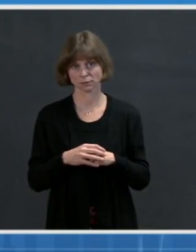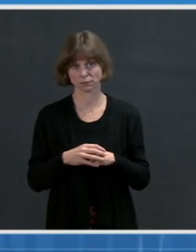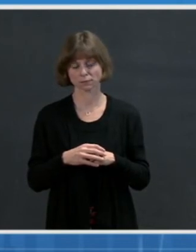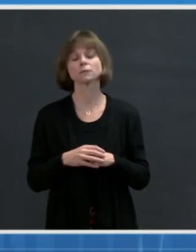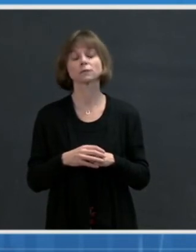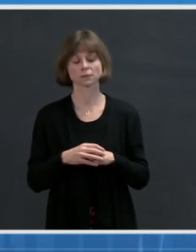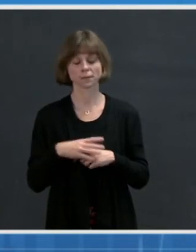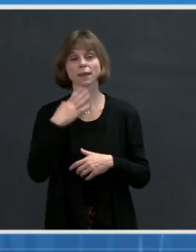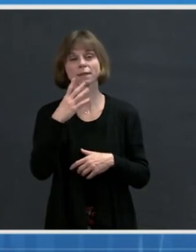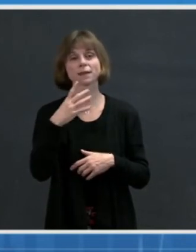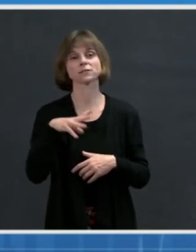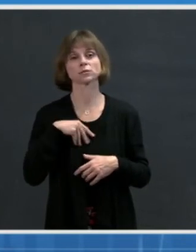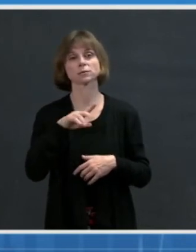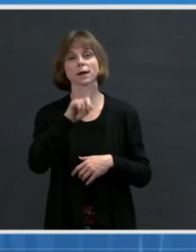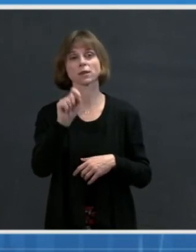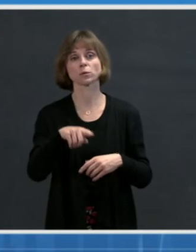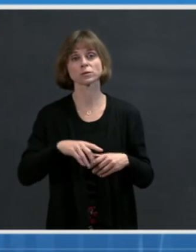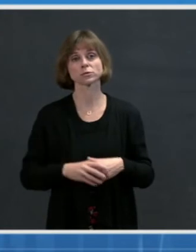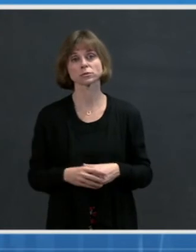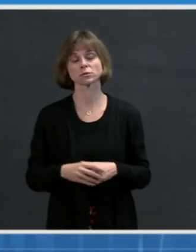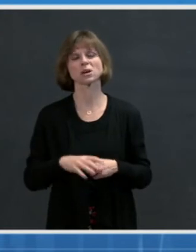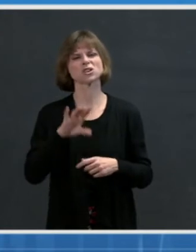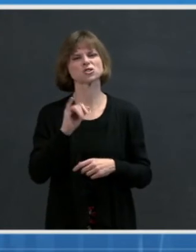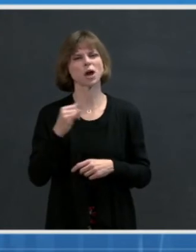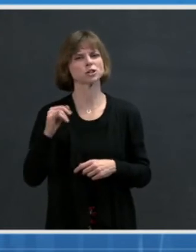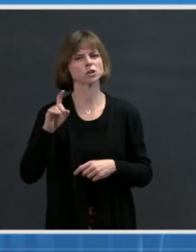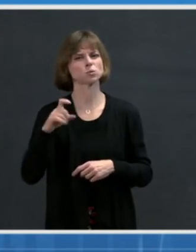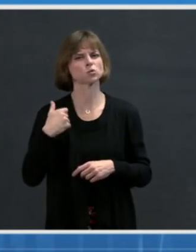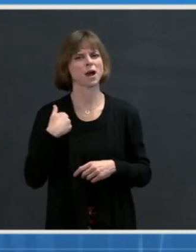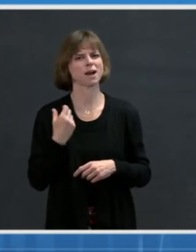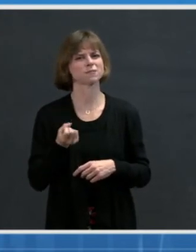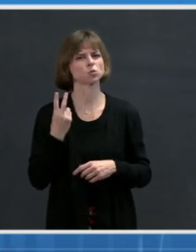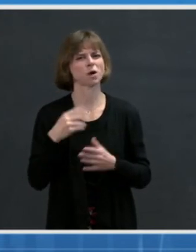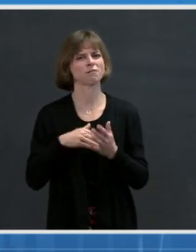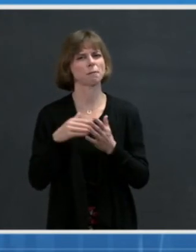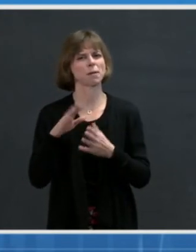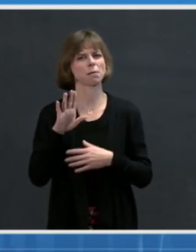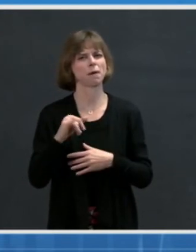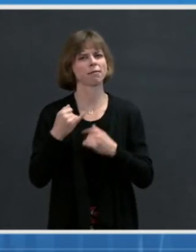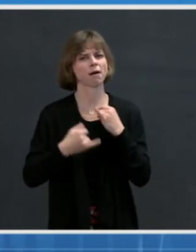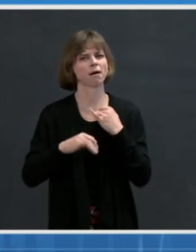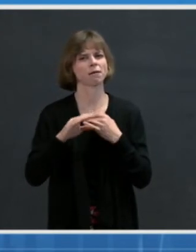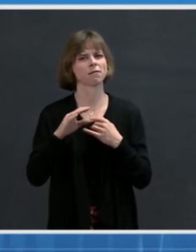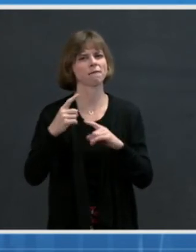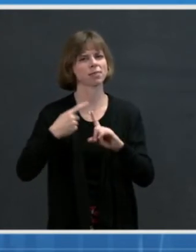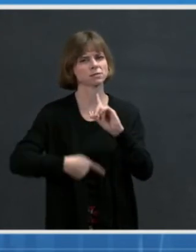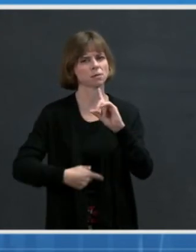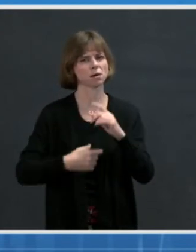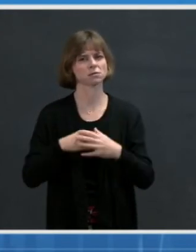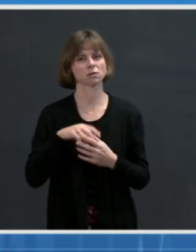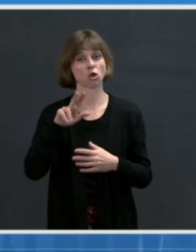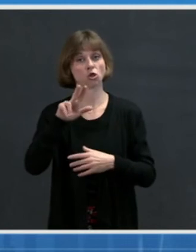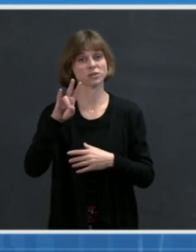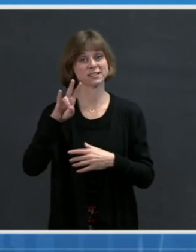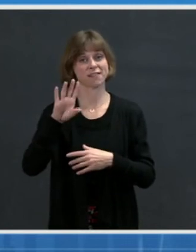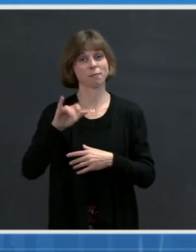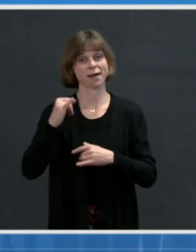Thanks for taking my question. So J&J was supposed to have 12 million doses by the end of the month and 37 by the end of